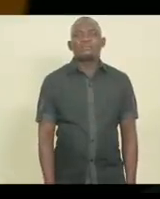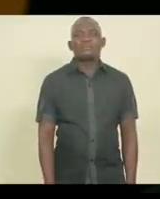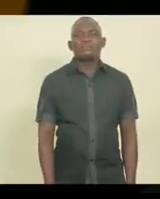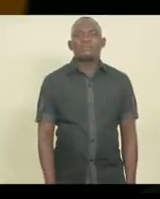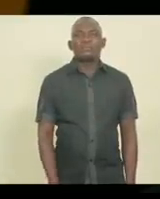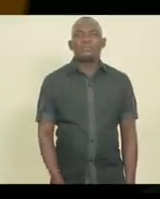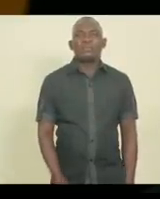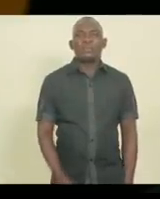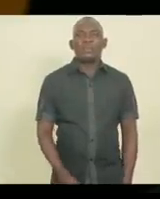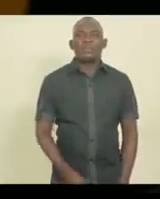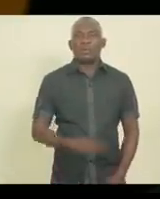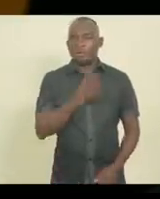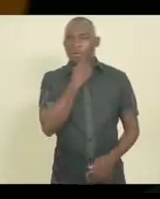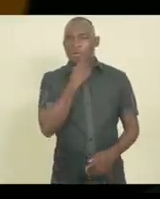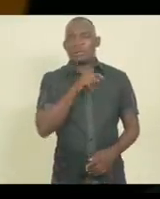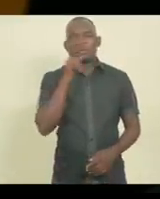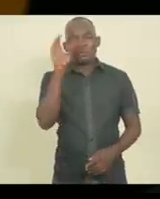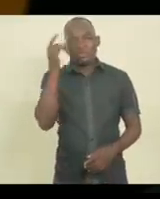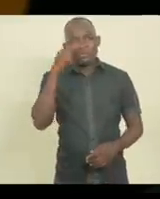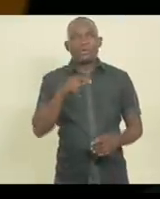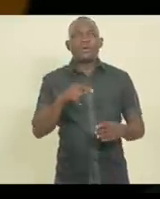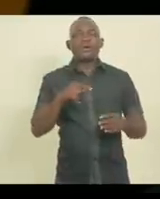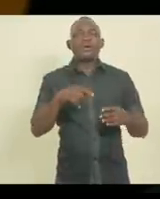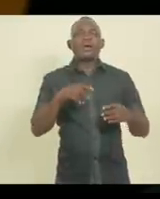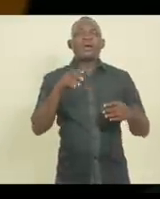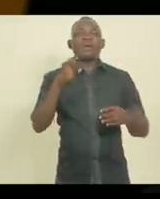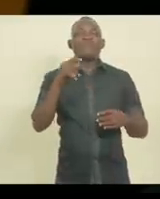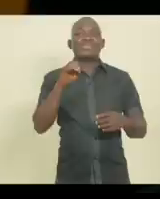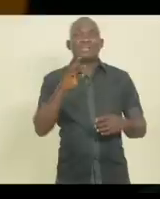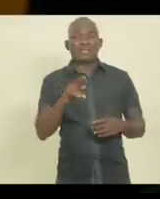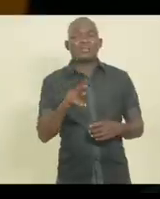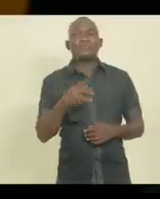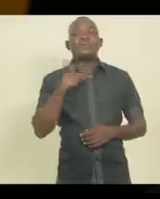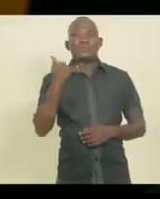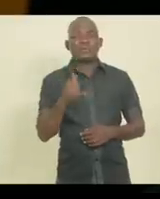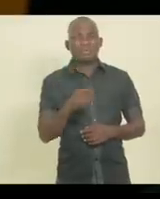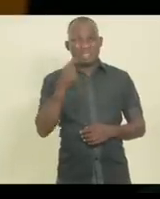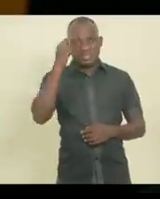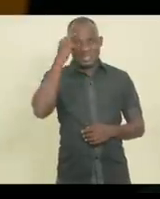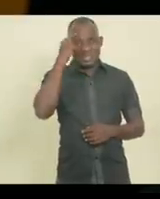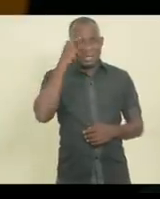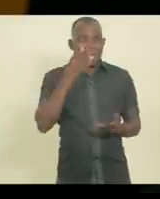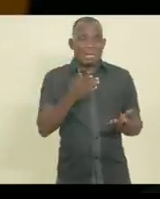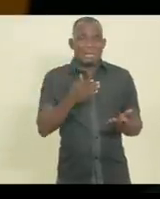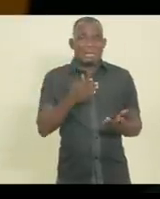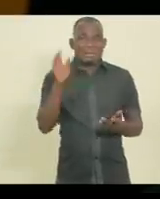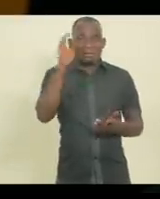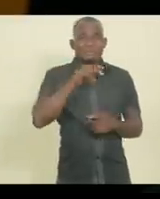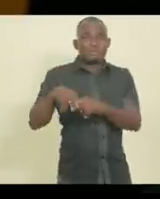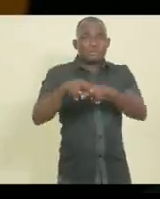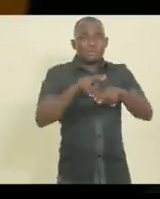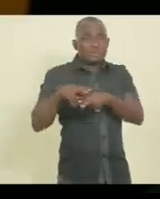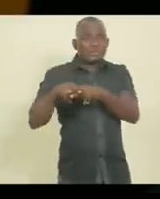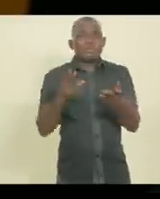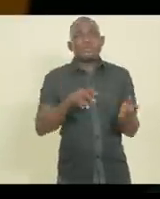You still need to go to the mechanic. I know, that's why I'm calling you. I suggest a Tro-Tro, but you won't take Tro-Tro